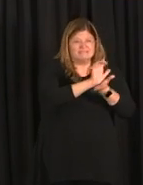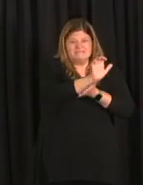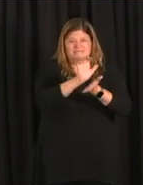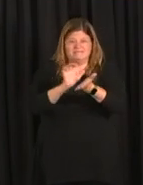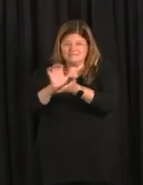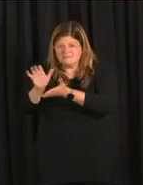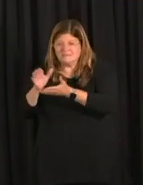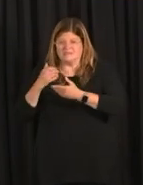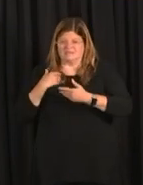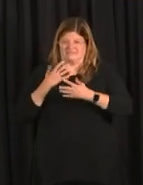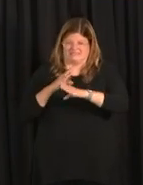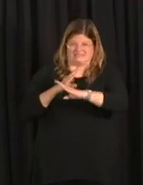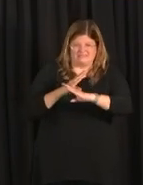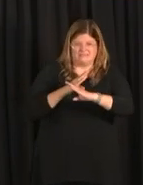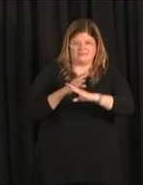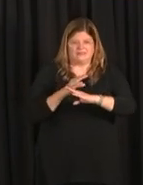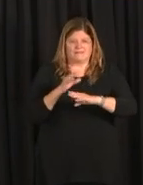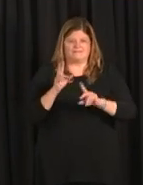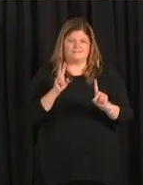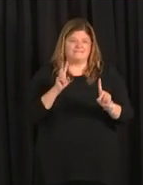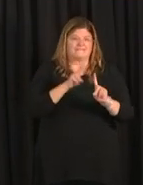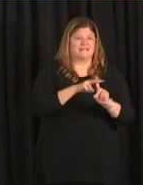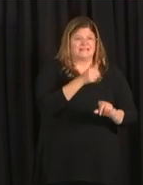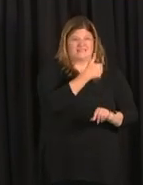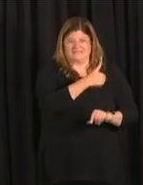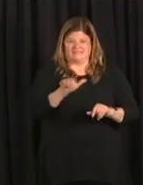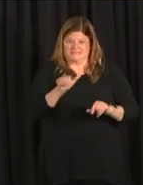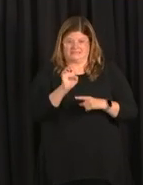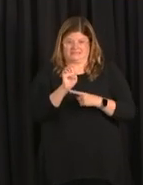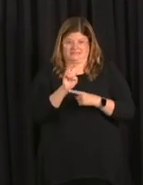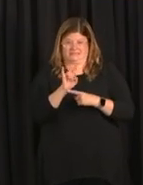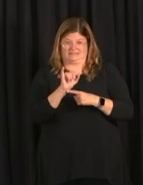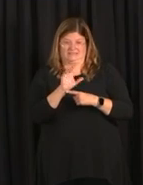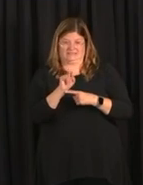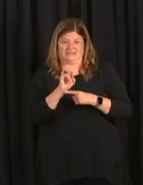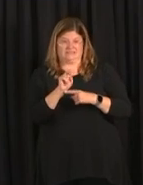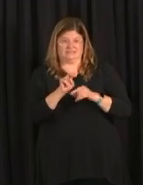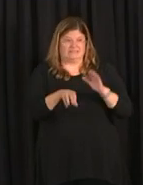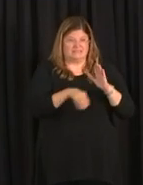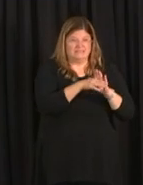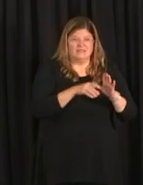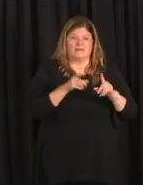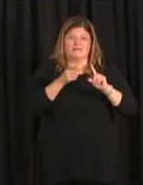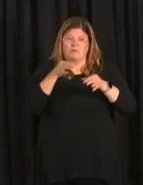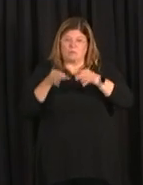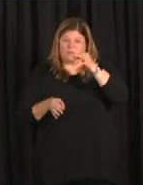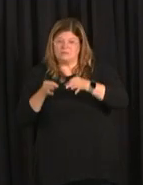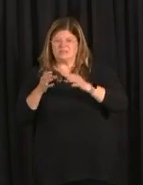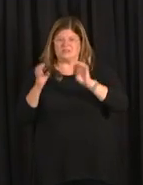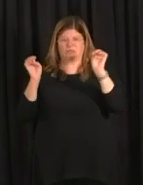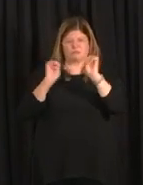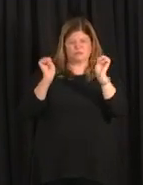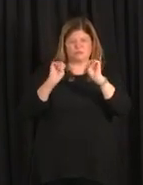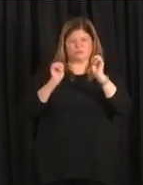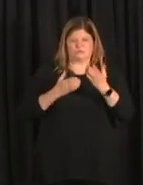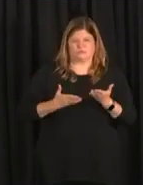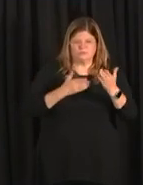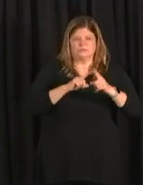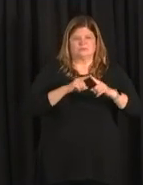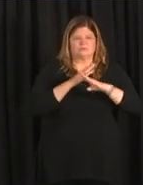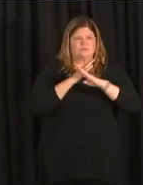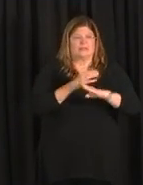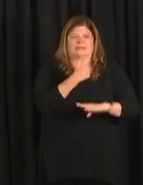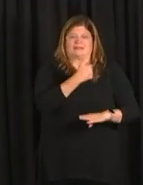even though we're prohibiting the filing of eviction cases in court, the emergency proposes to